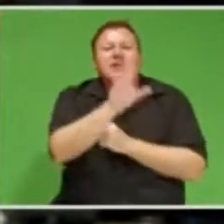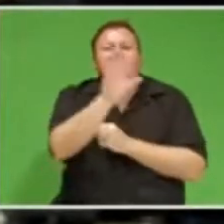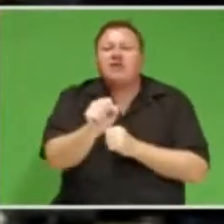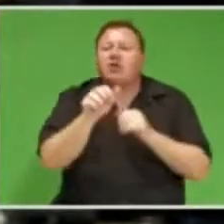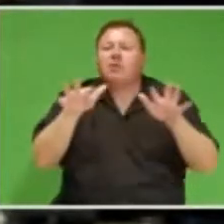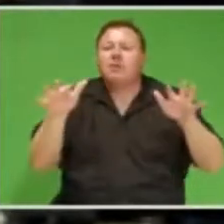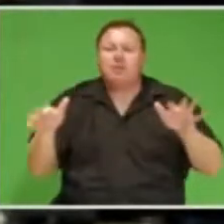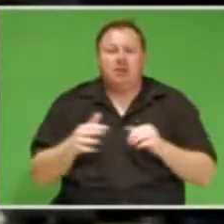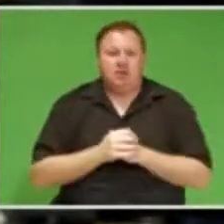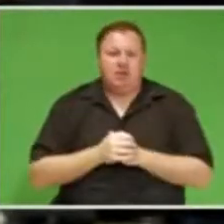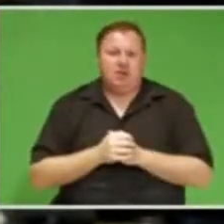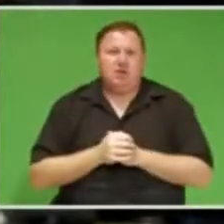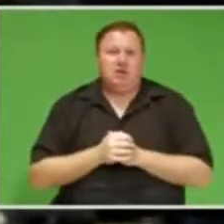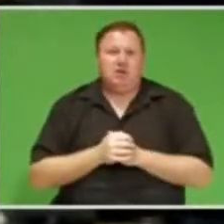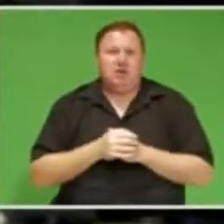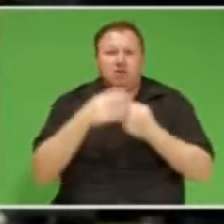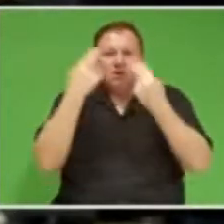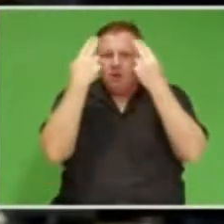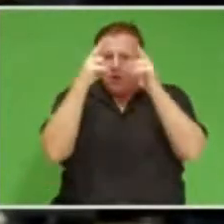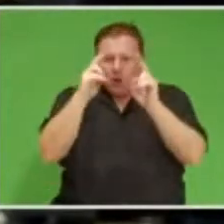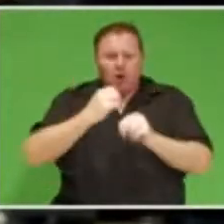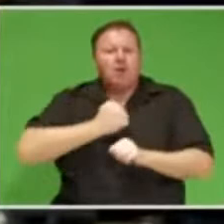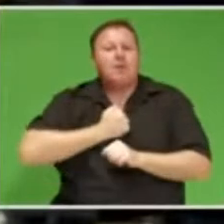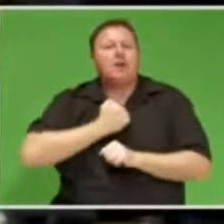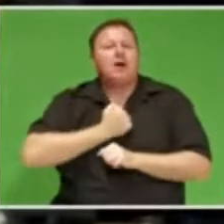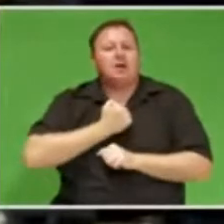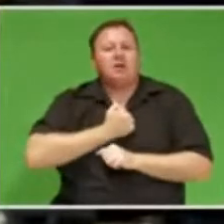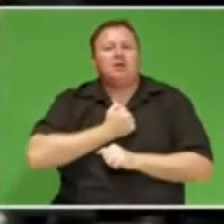It is indeed a great honor for me,